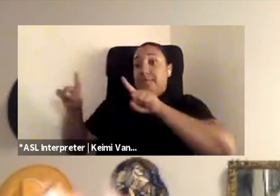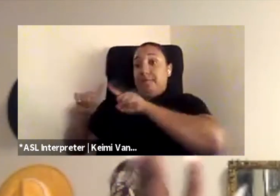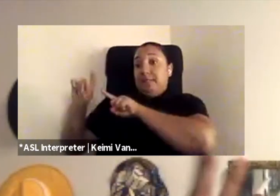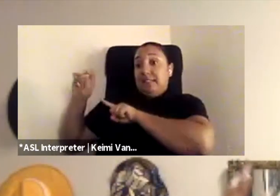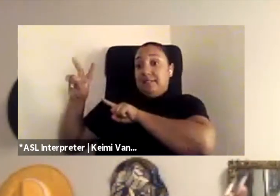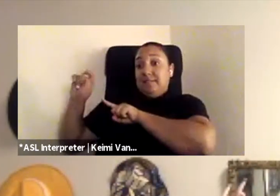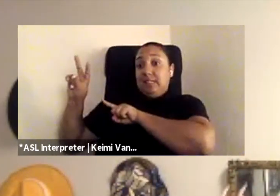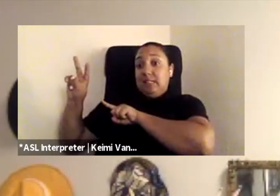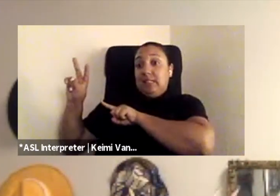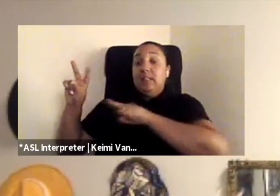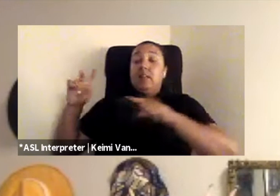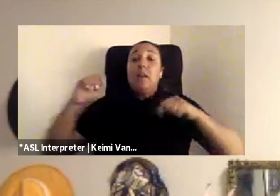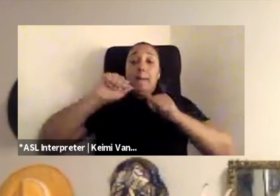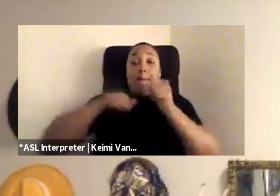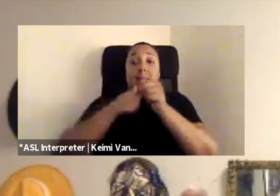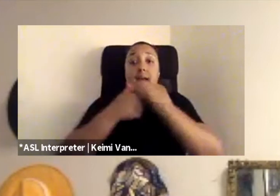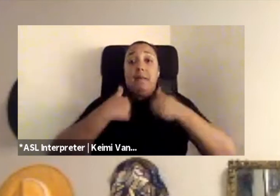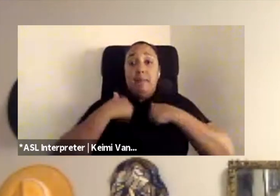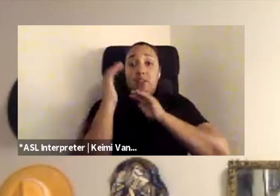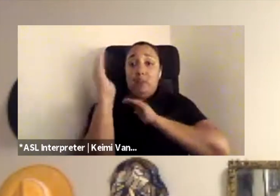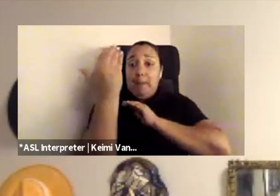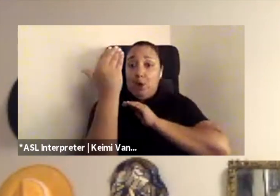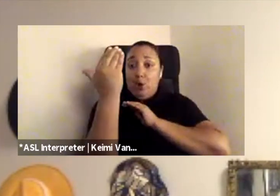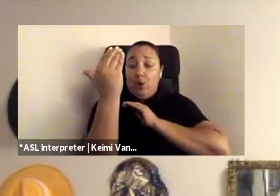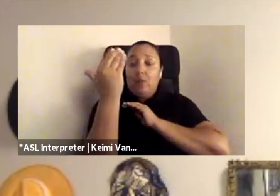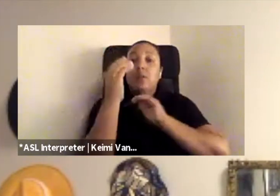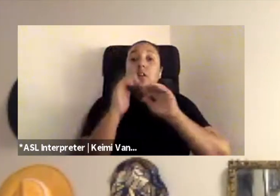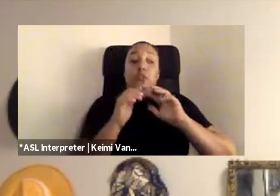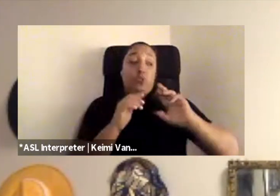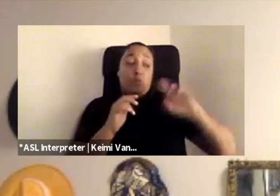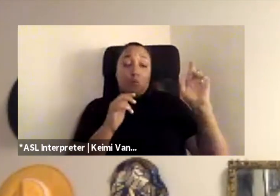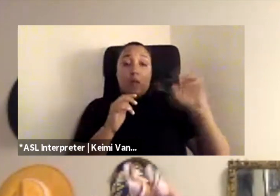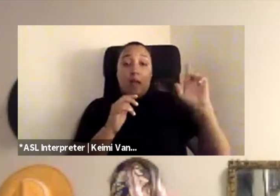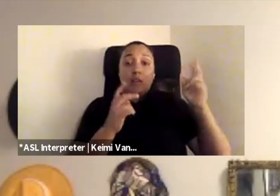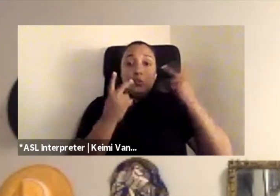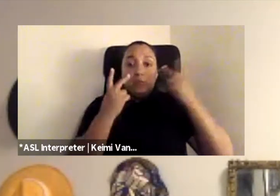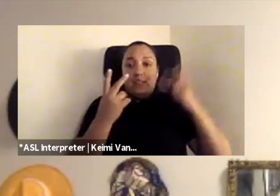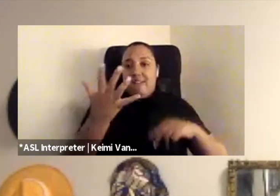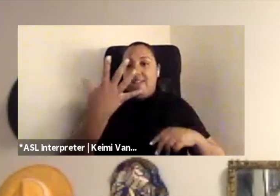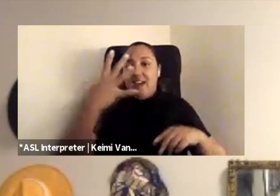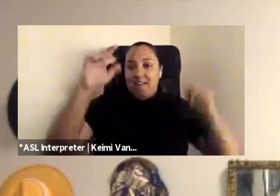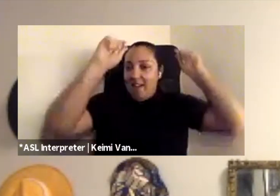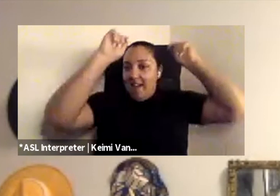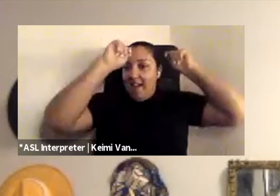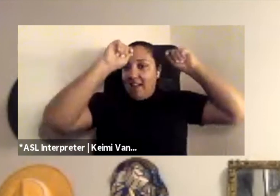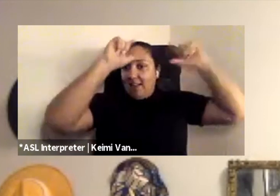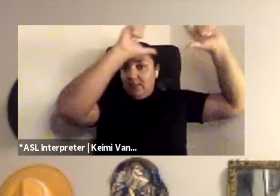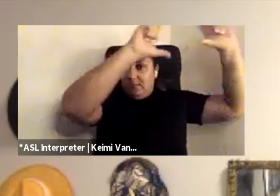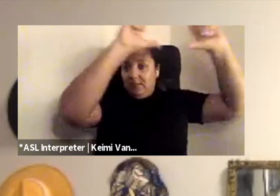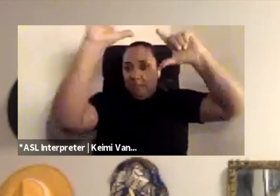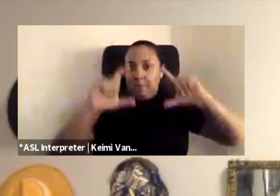is a mirror directly behind me. And to my right, there are 5 hats that are hanging on the